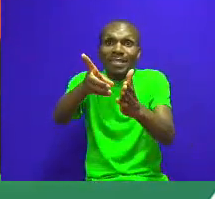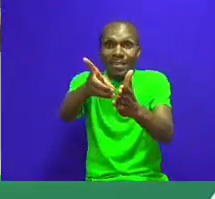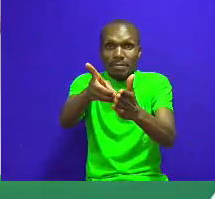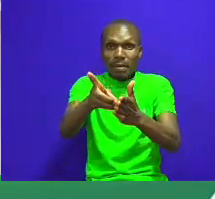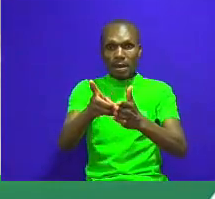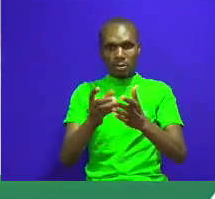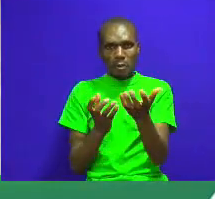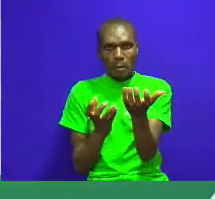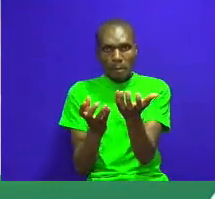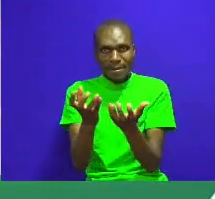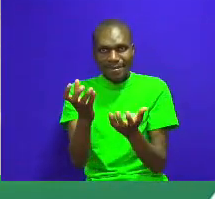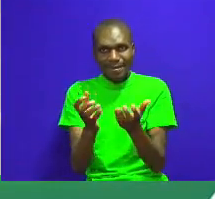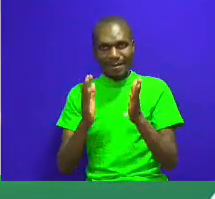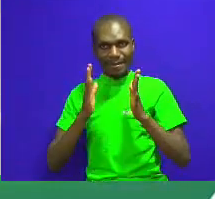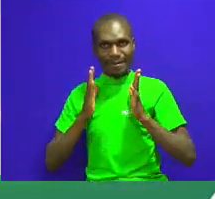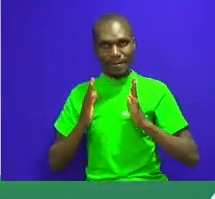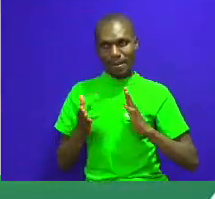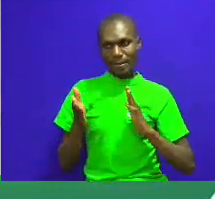baunchuriria.